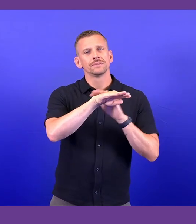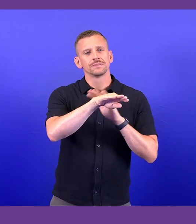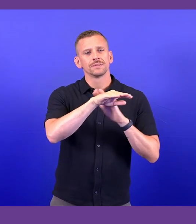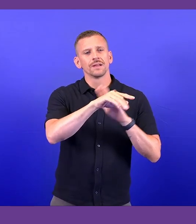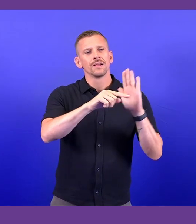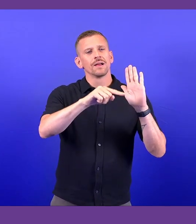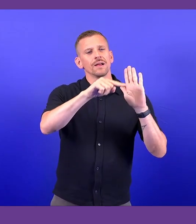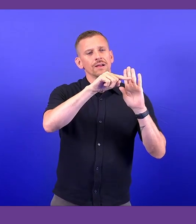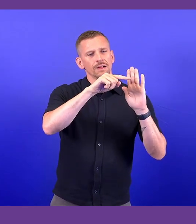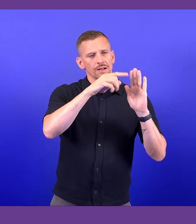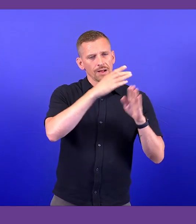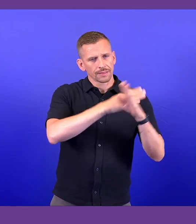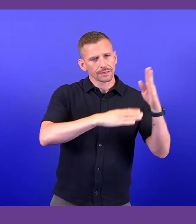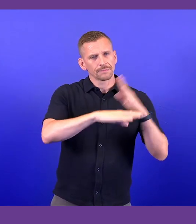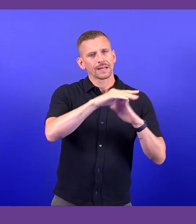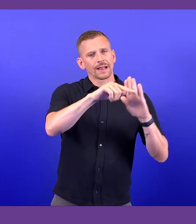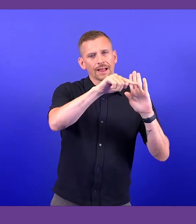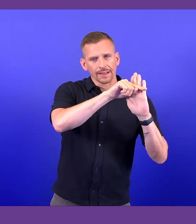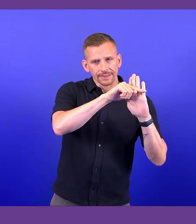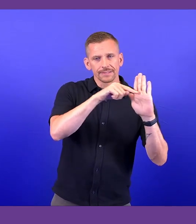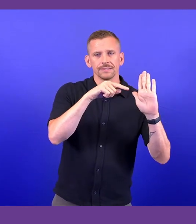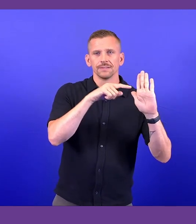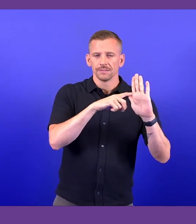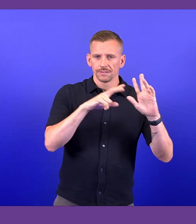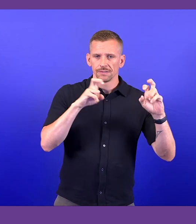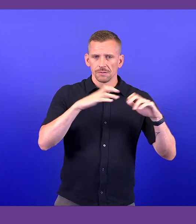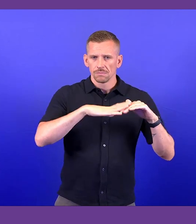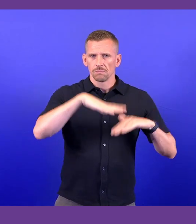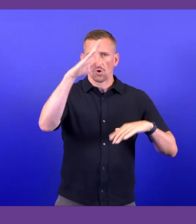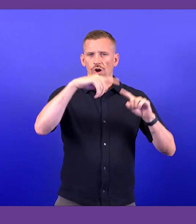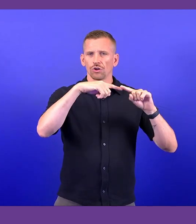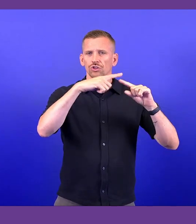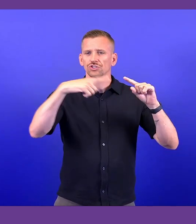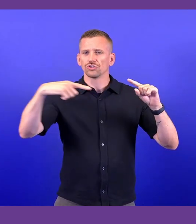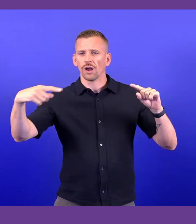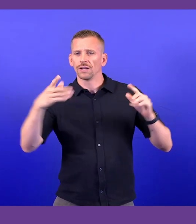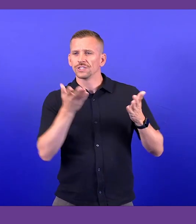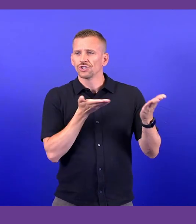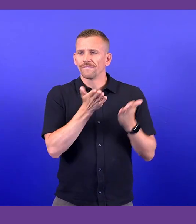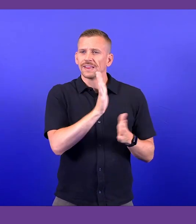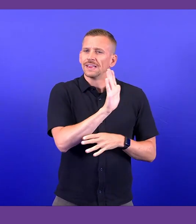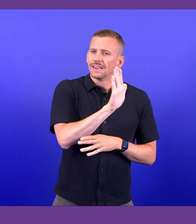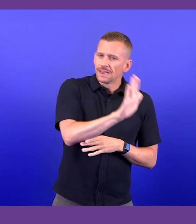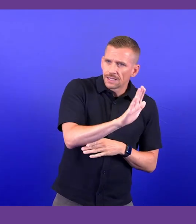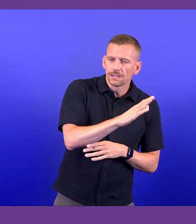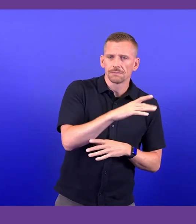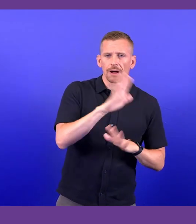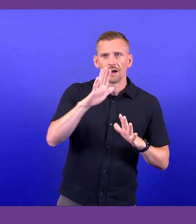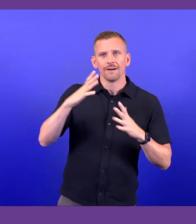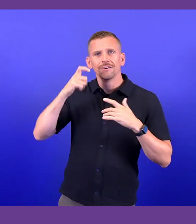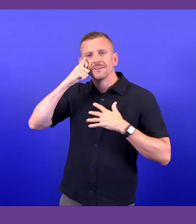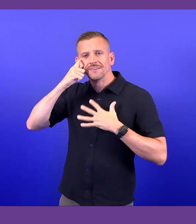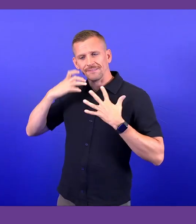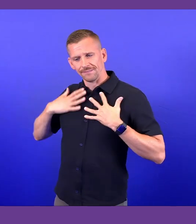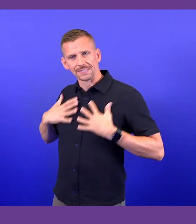digital services and less to physical accessibility. And here, speaking about transport, we